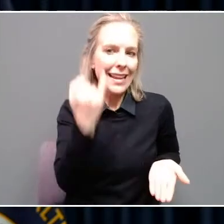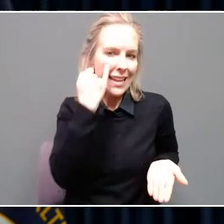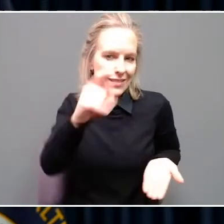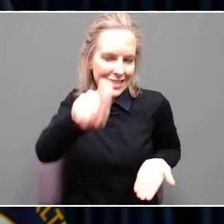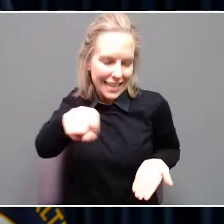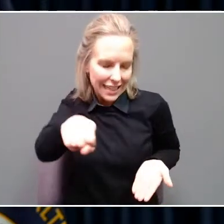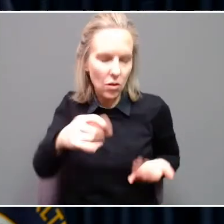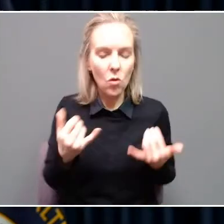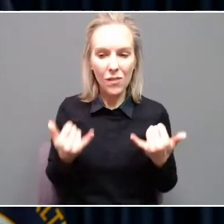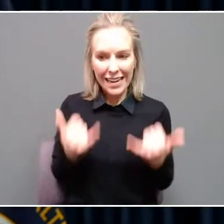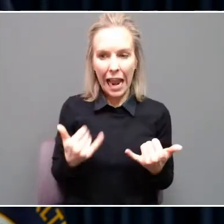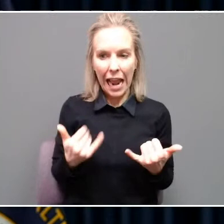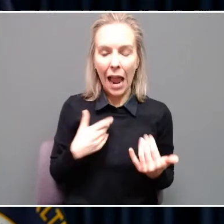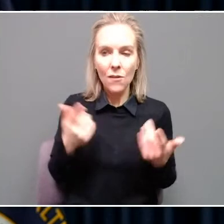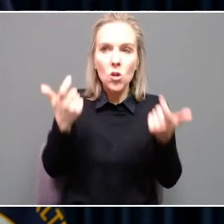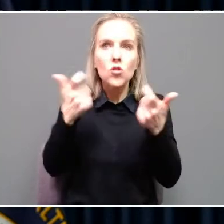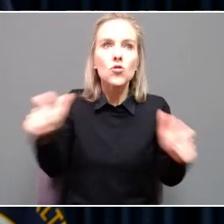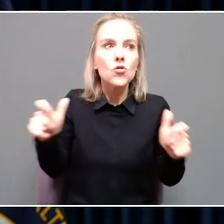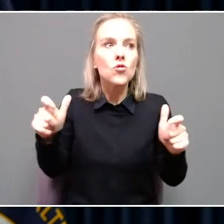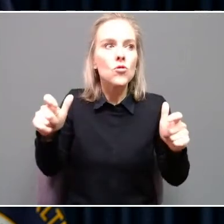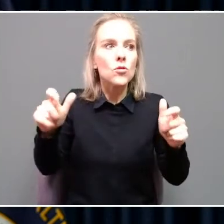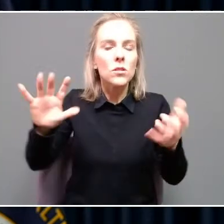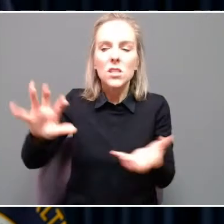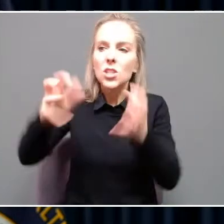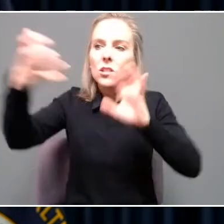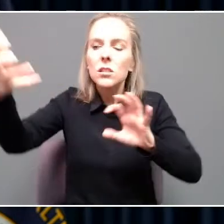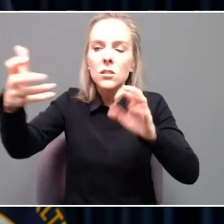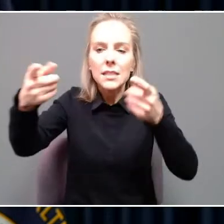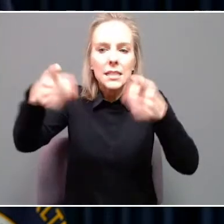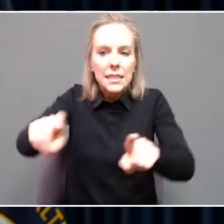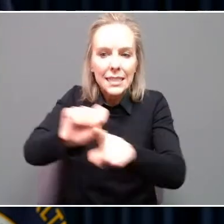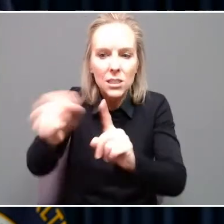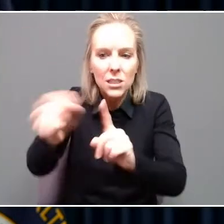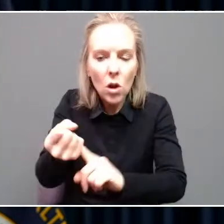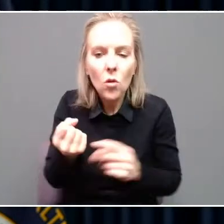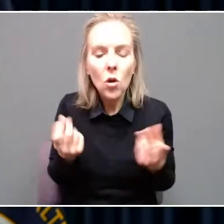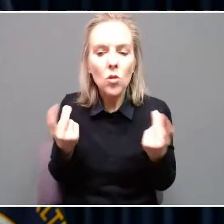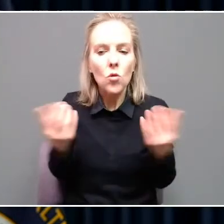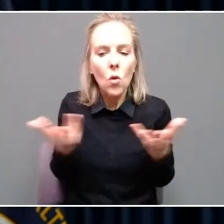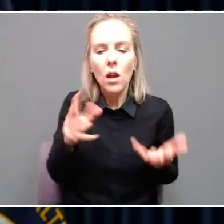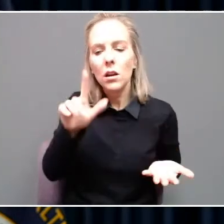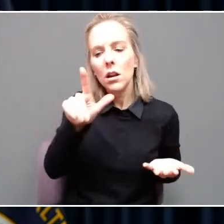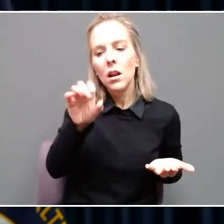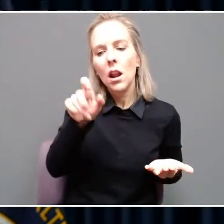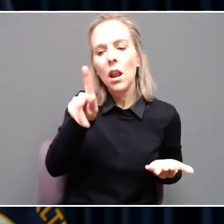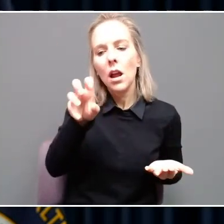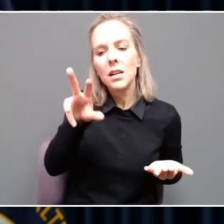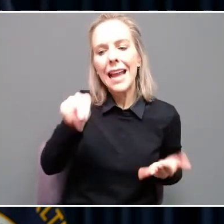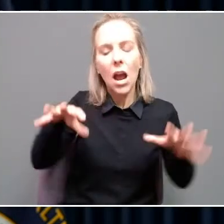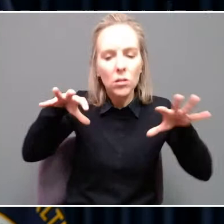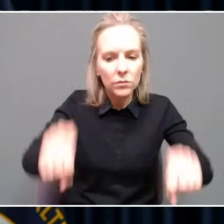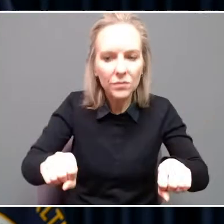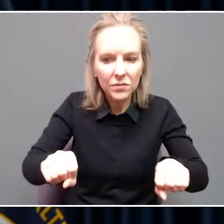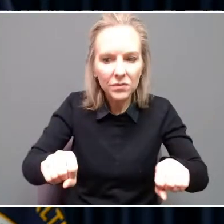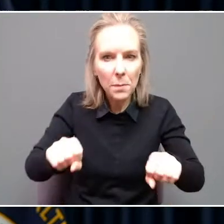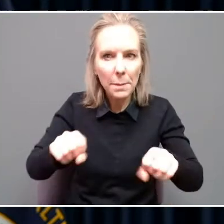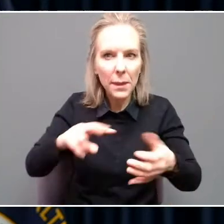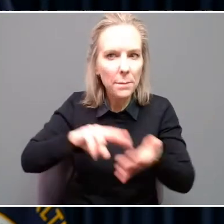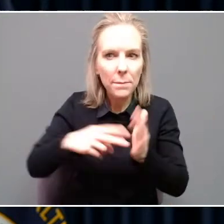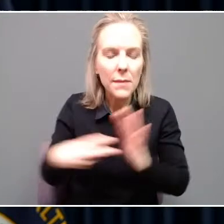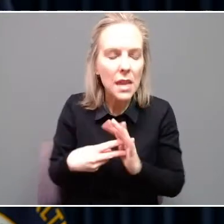we have a major incident, all they can do is lock down, possibly not even intercede when there is a